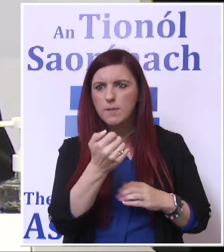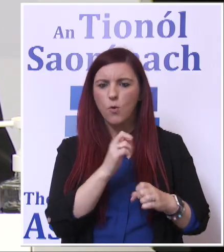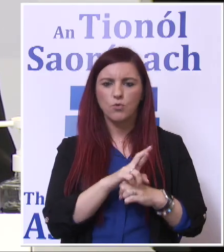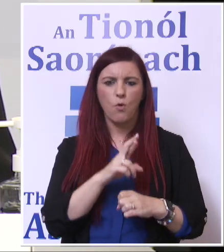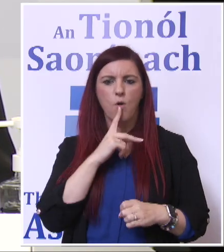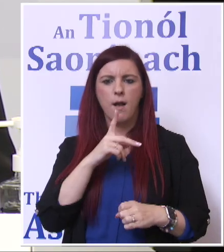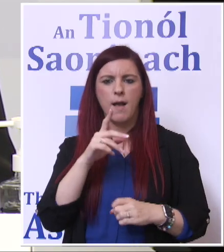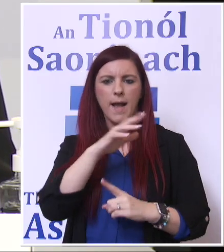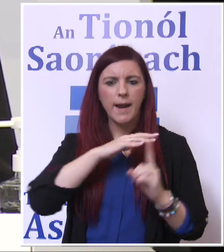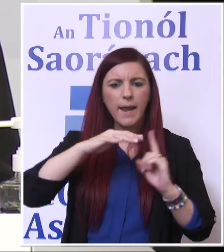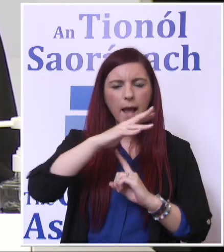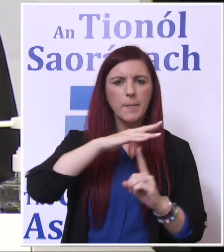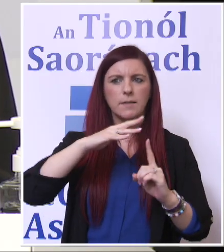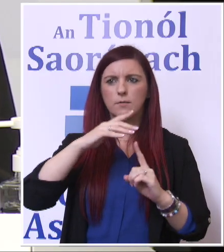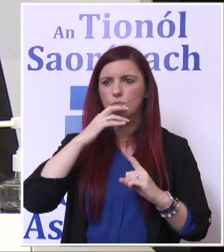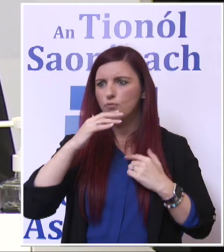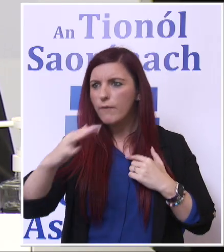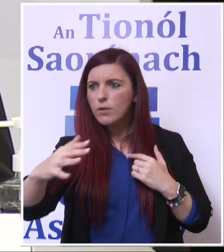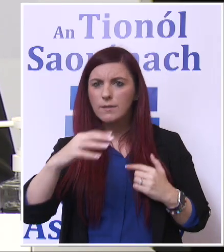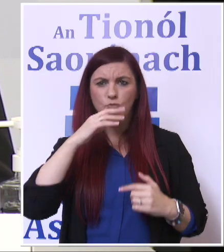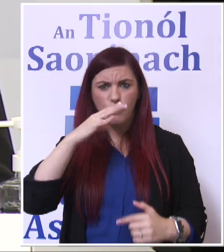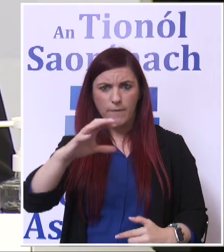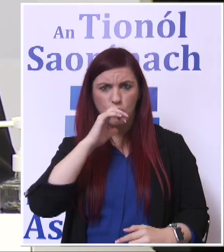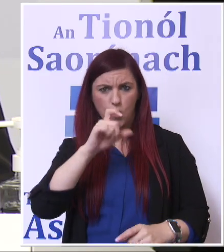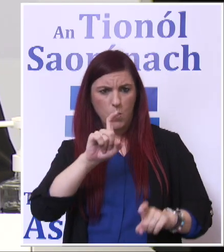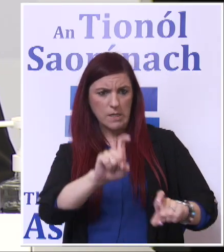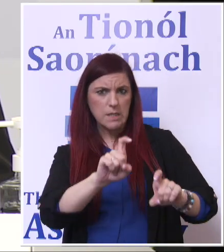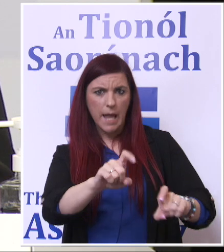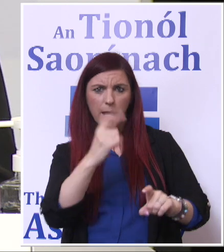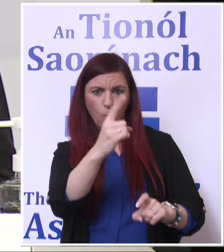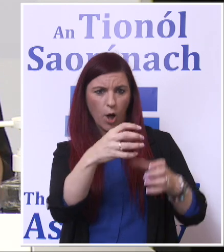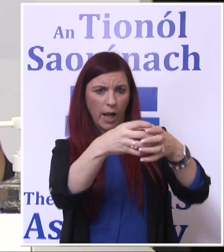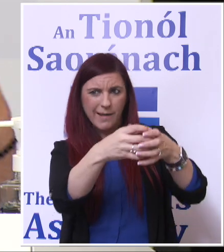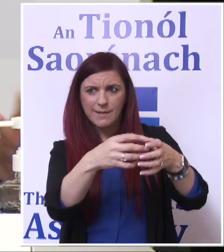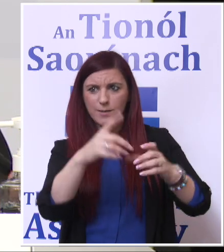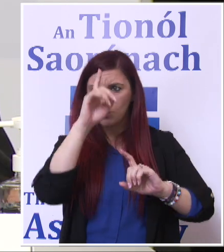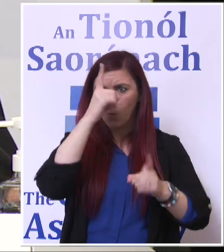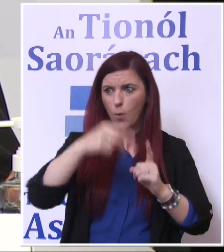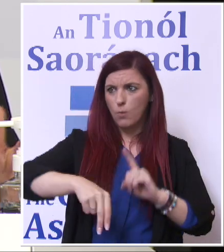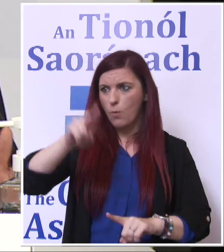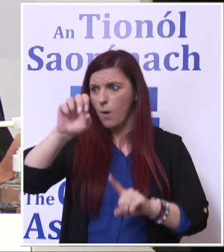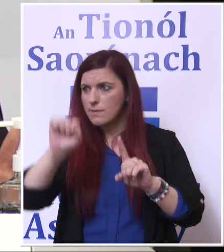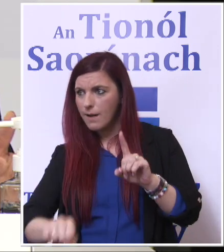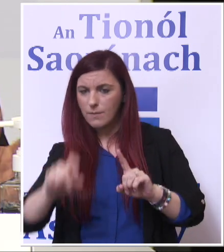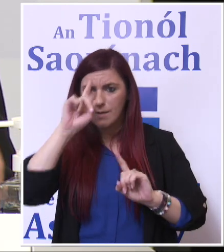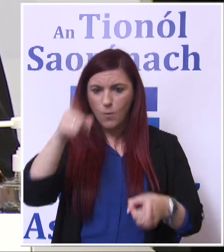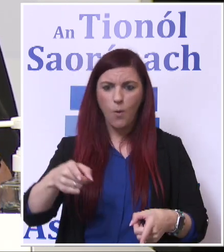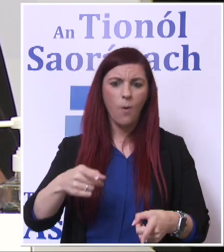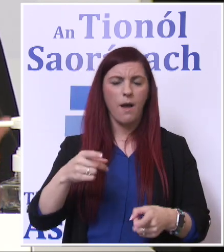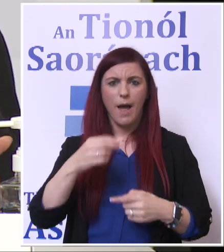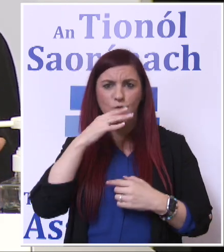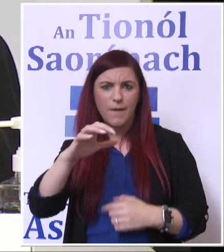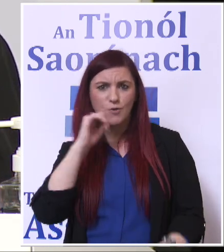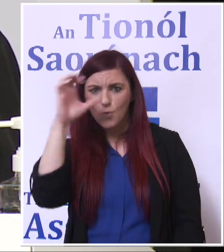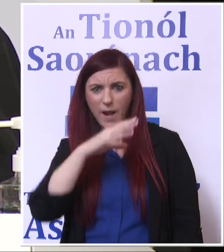like climate, like our rivers. Rivers don't know boundaries. Rivers don't know whether it's the north side or south side, and they don't care. And they